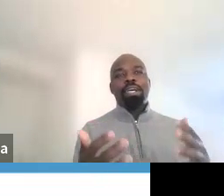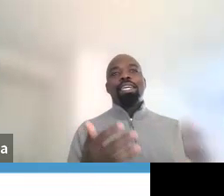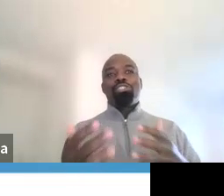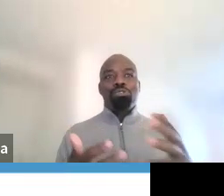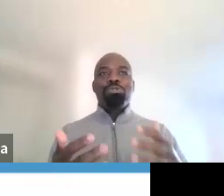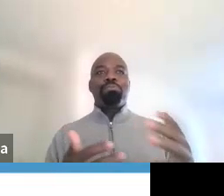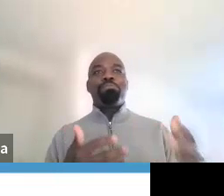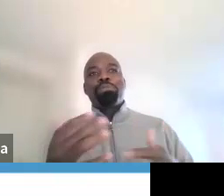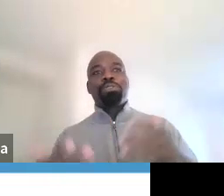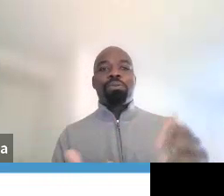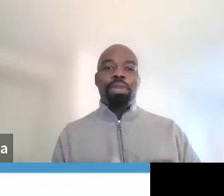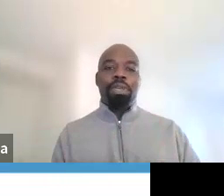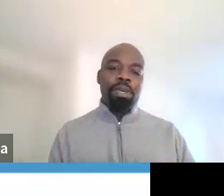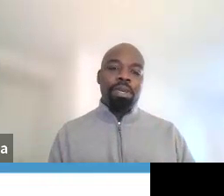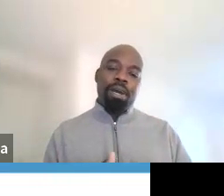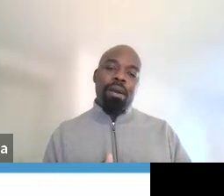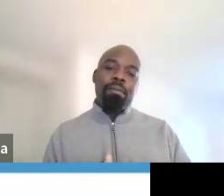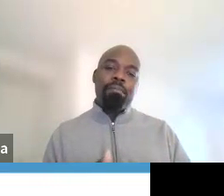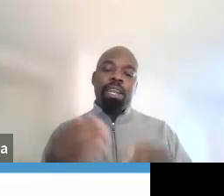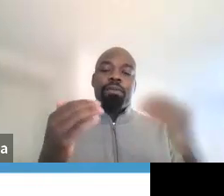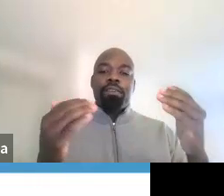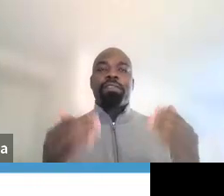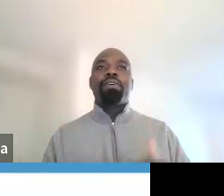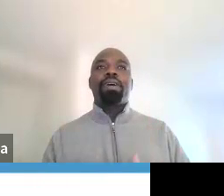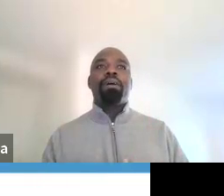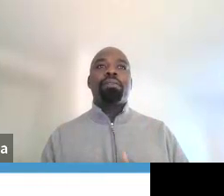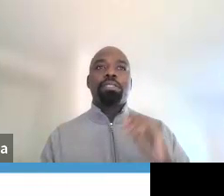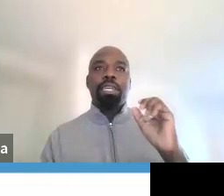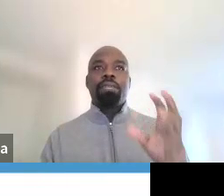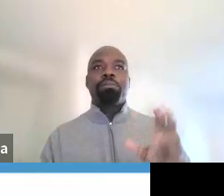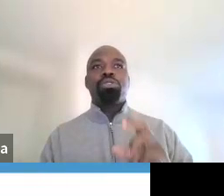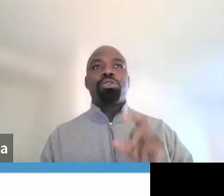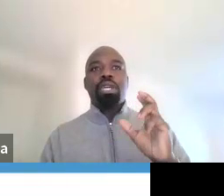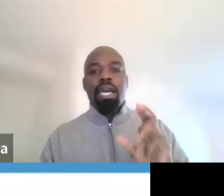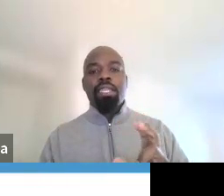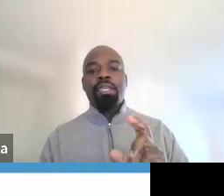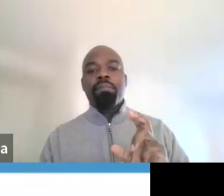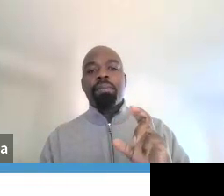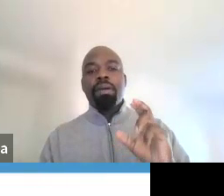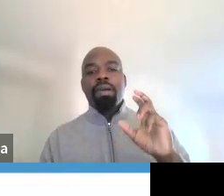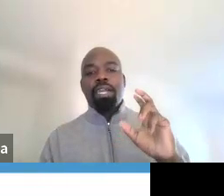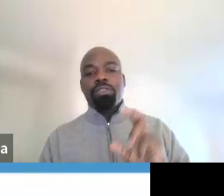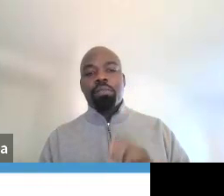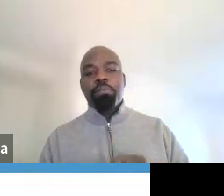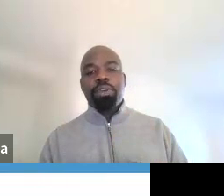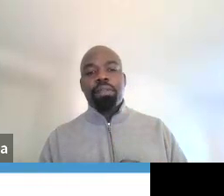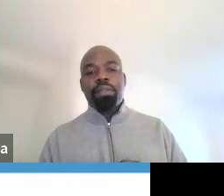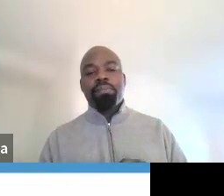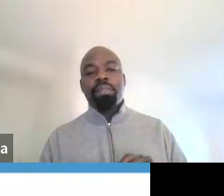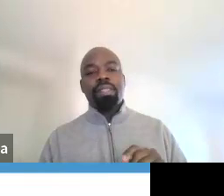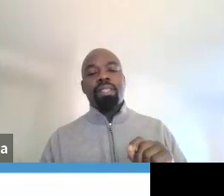about 2 to 3 paragraphs. Just make them short and to the